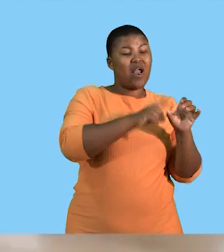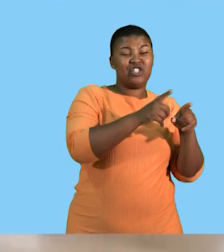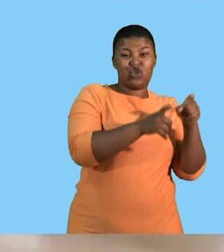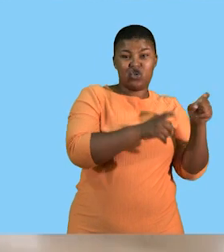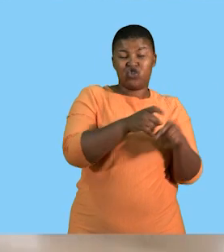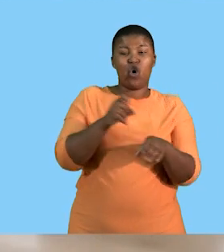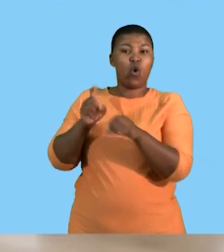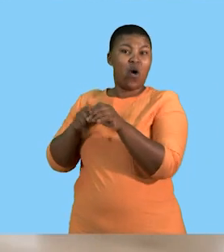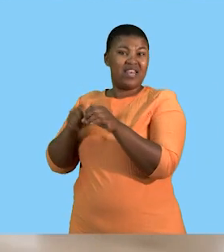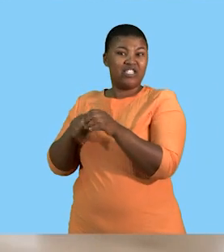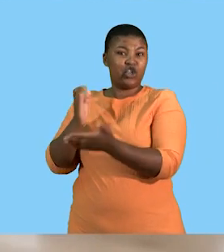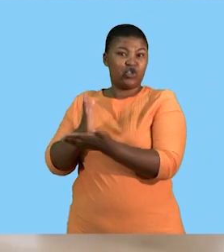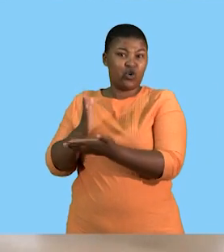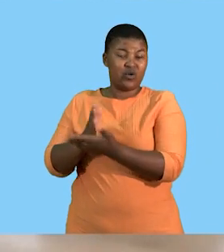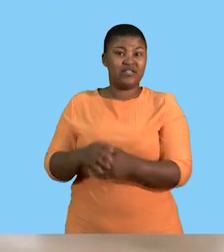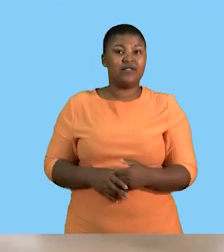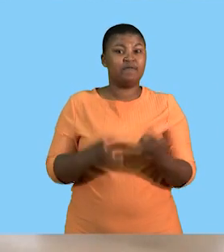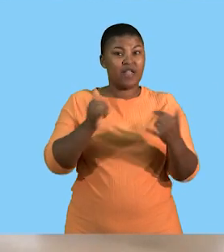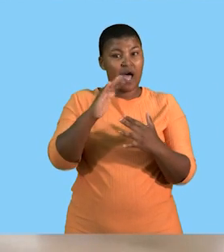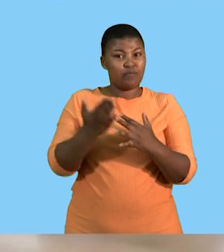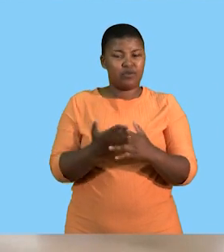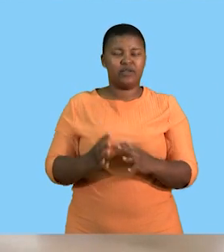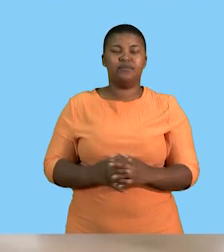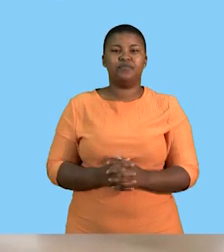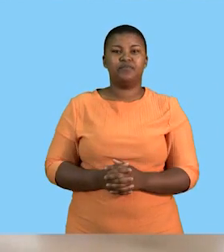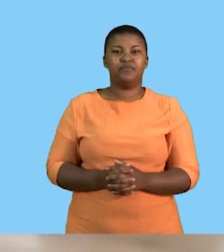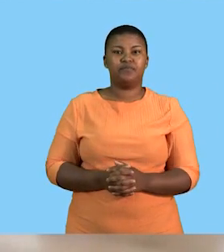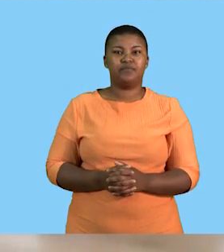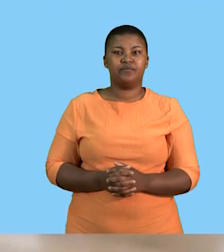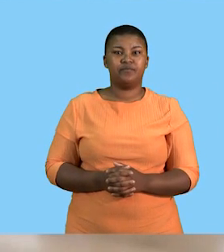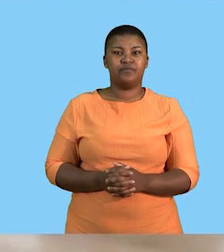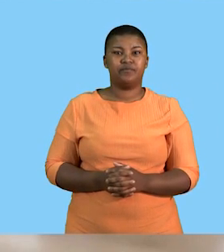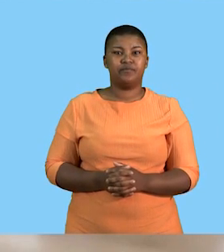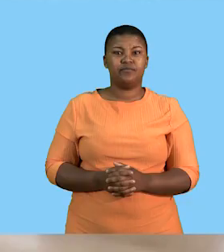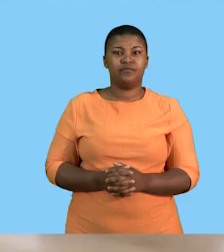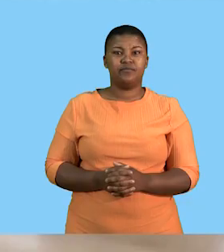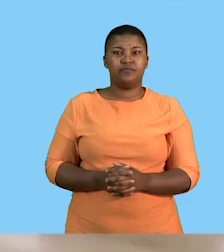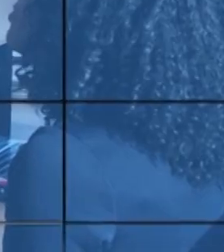between the two concepts for you guys. Before we continue, it's time for an ad break.